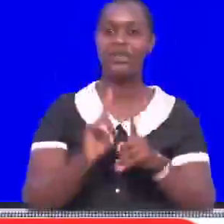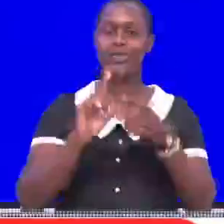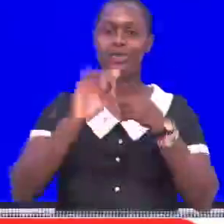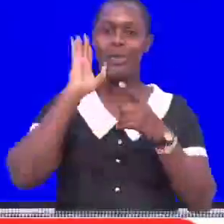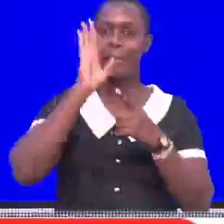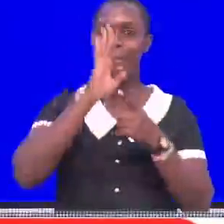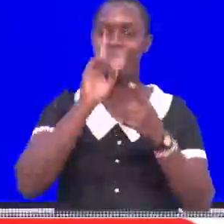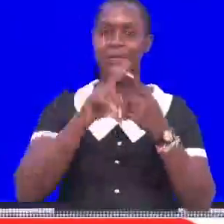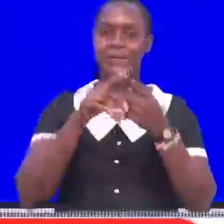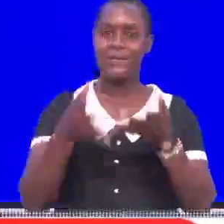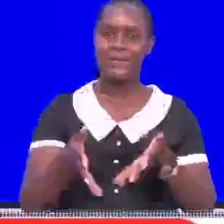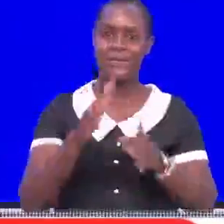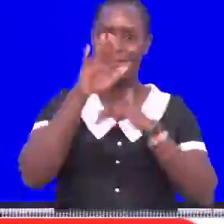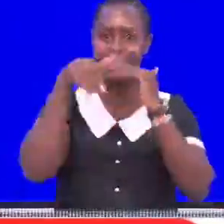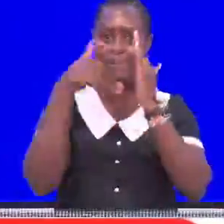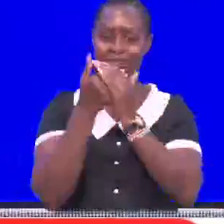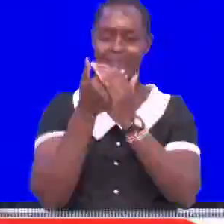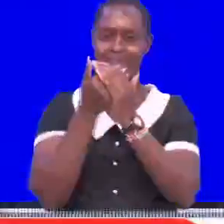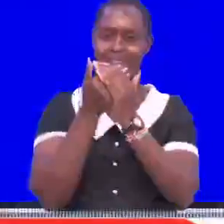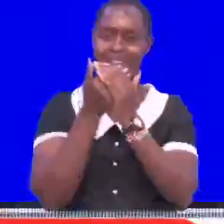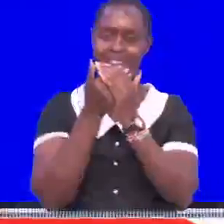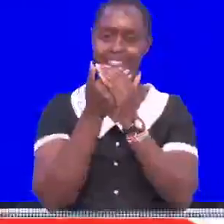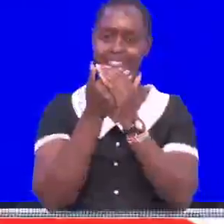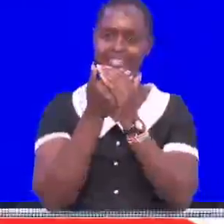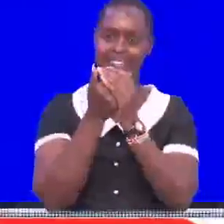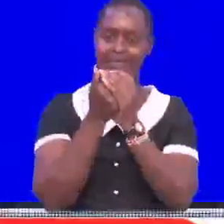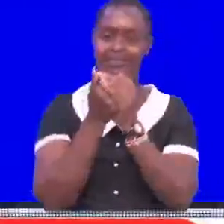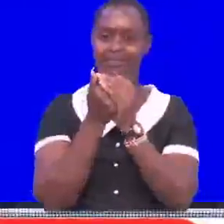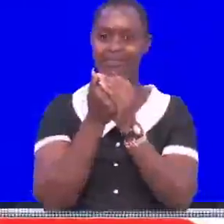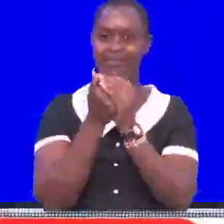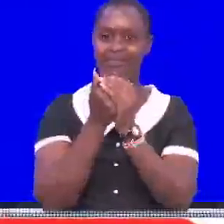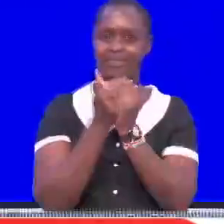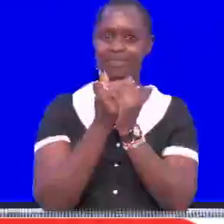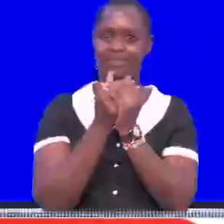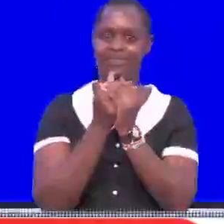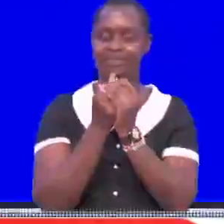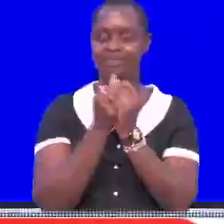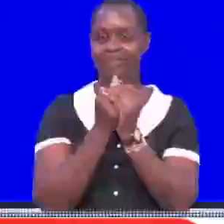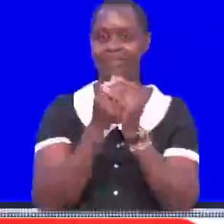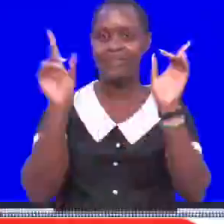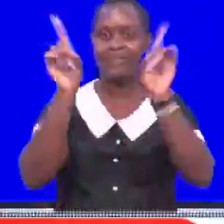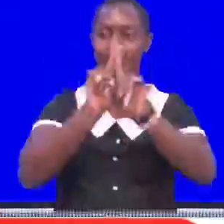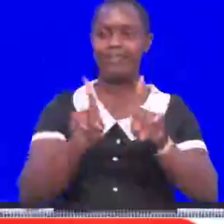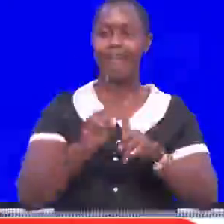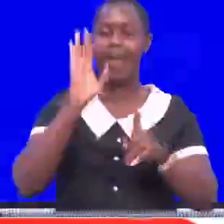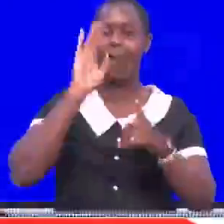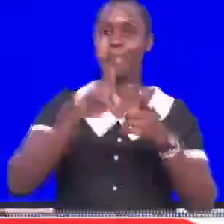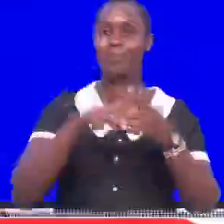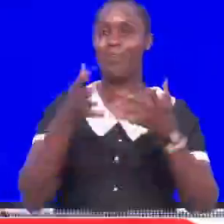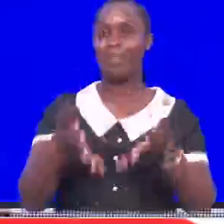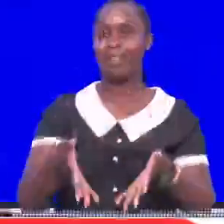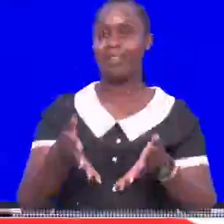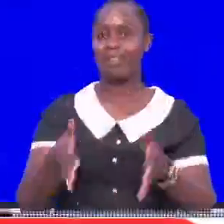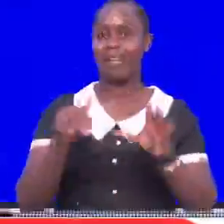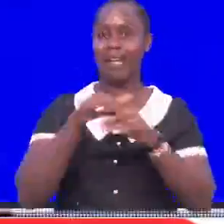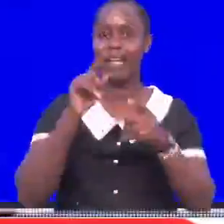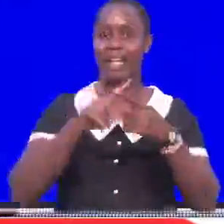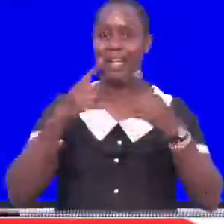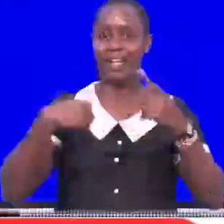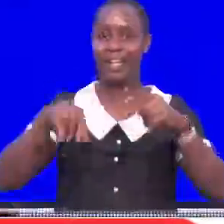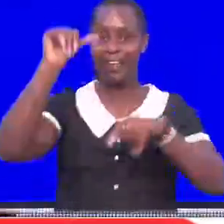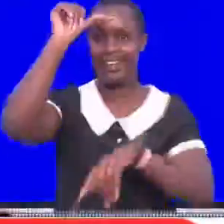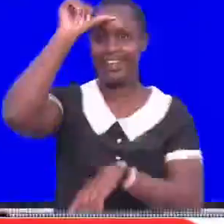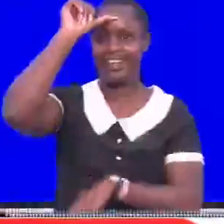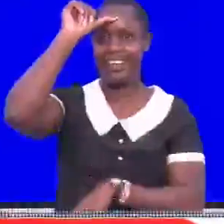of itself, but its broader implications for both public and private sector efficiency, integrity,